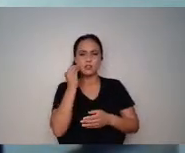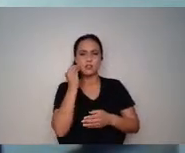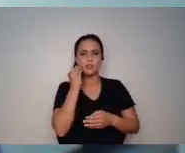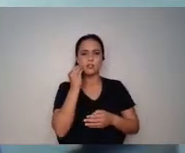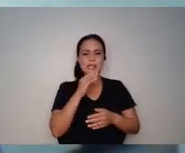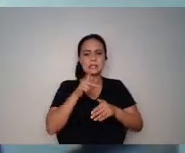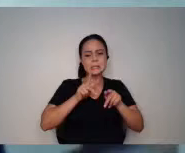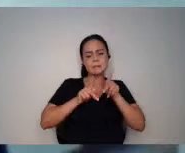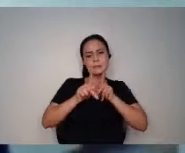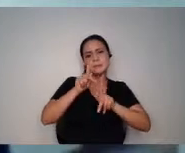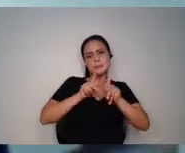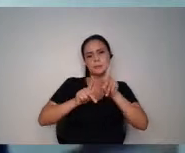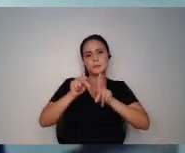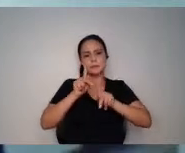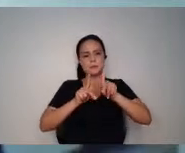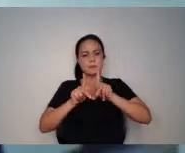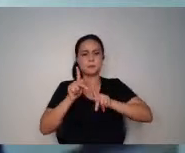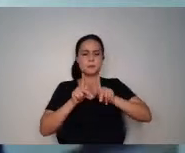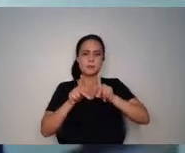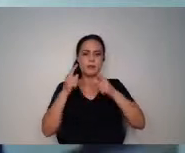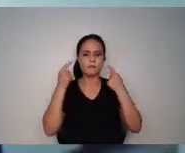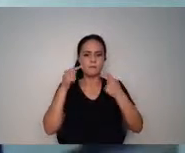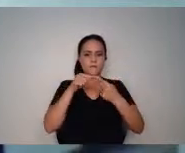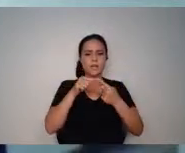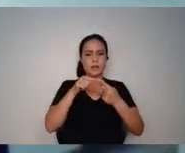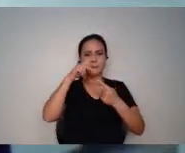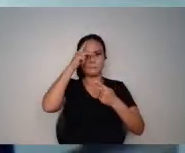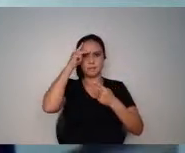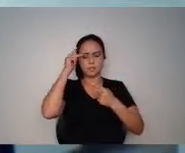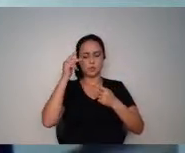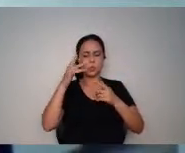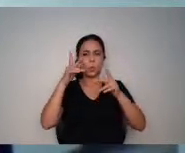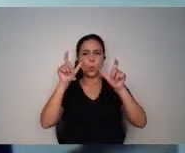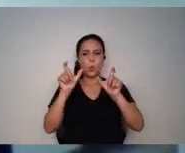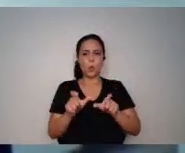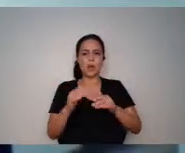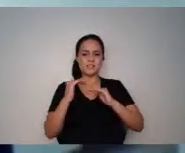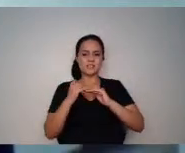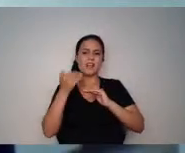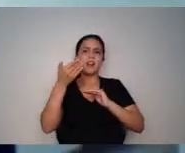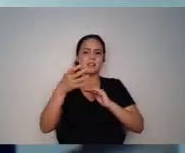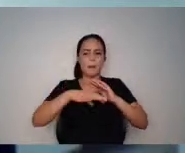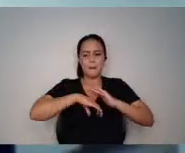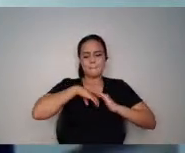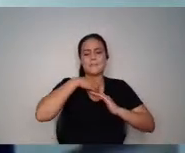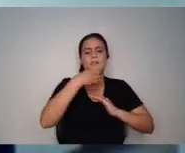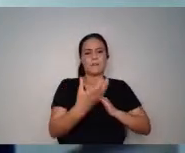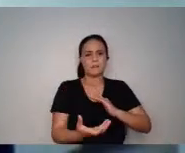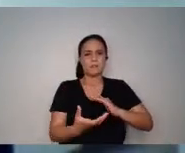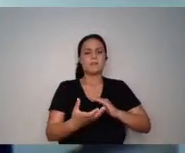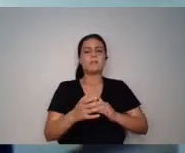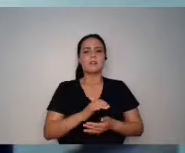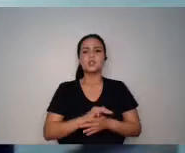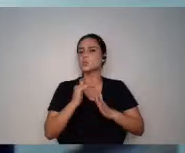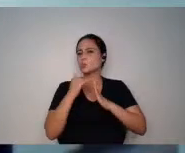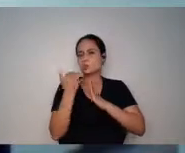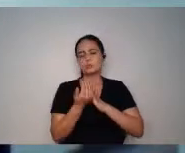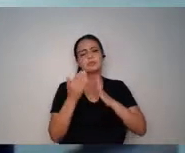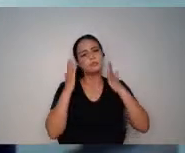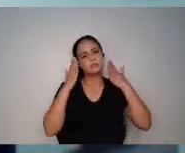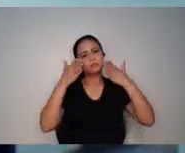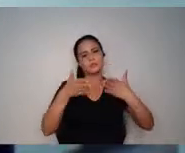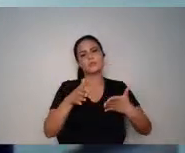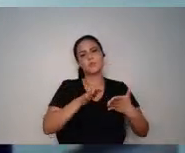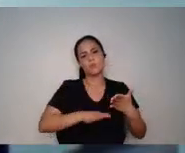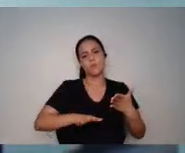And this very frequent try to externalize